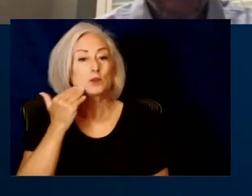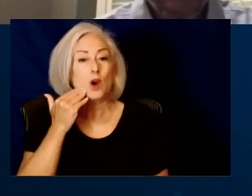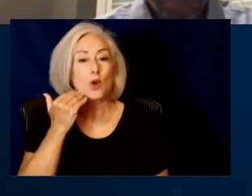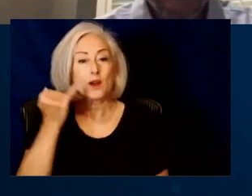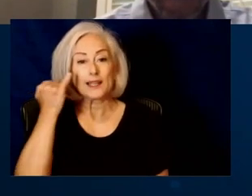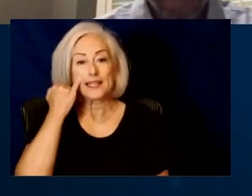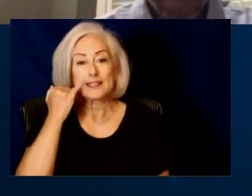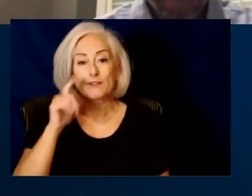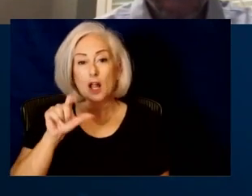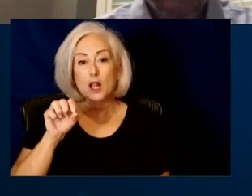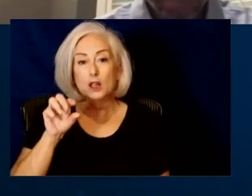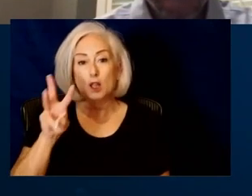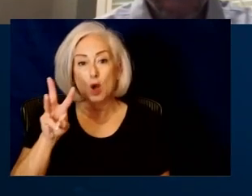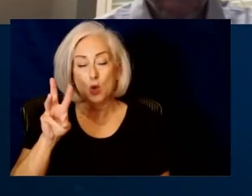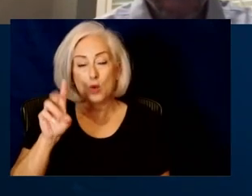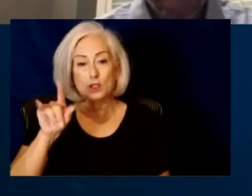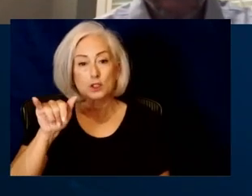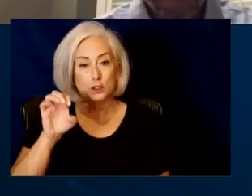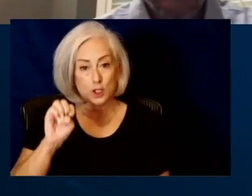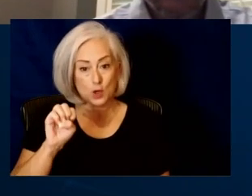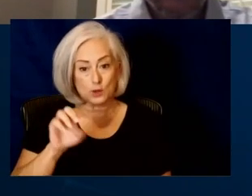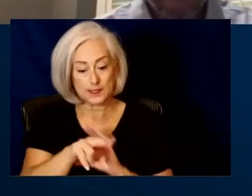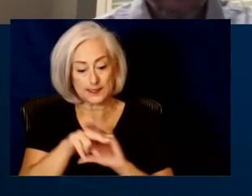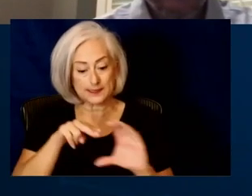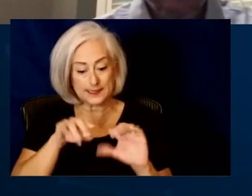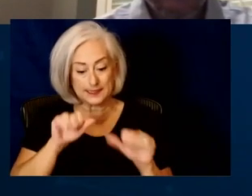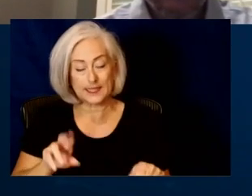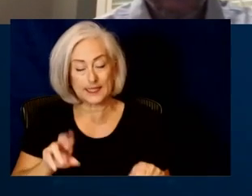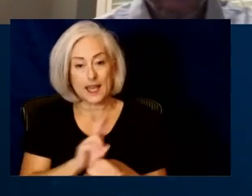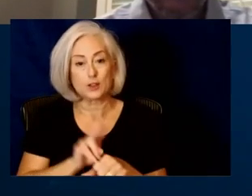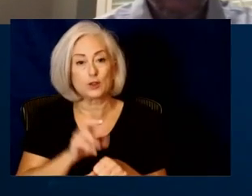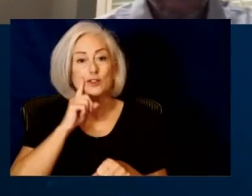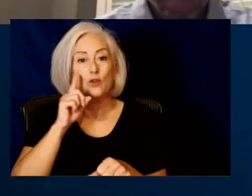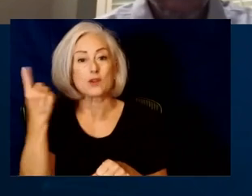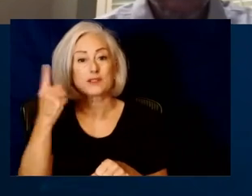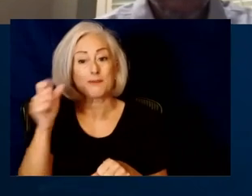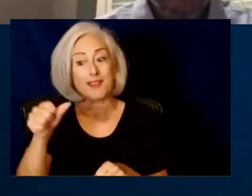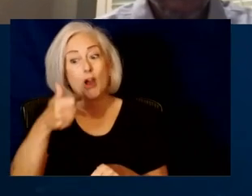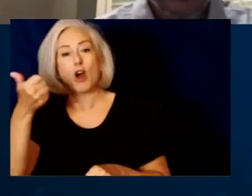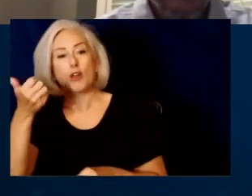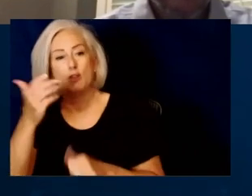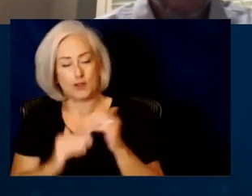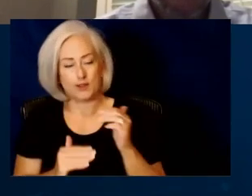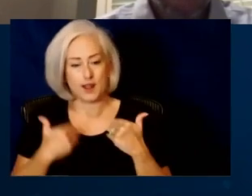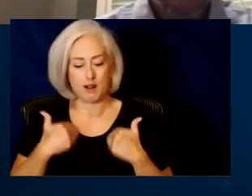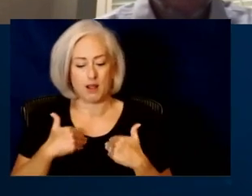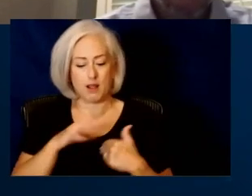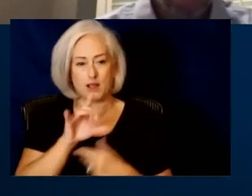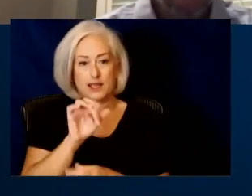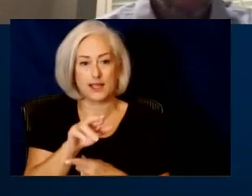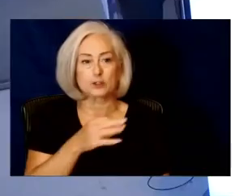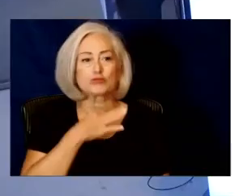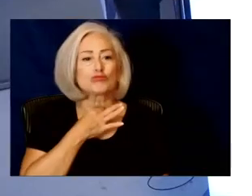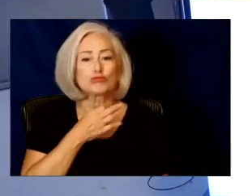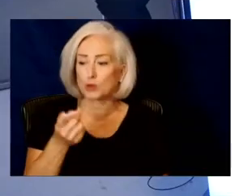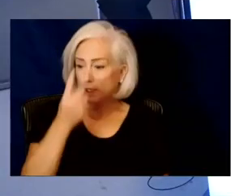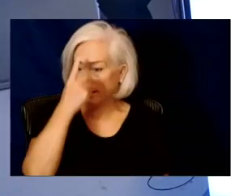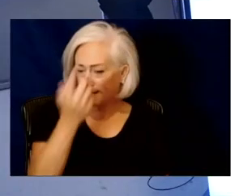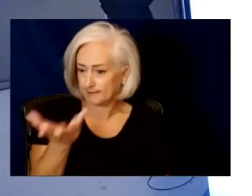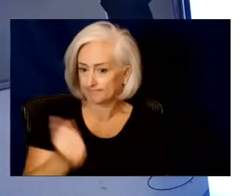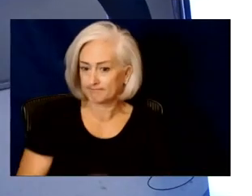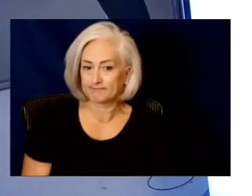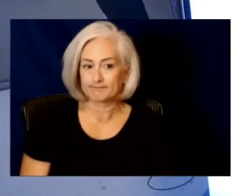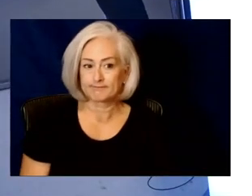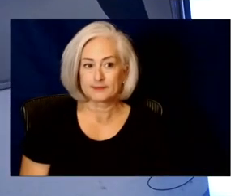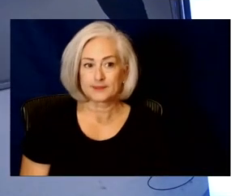be used for anything other than lung cancer? Oh, great question. What do you think, Dr. Castro? Yeah, so I use it every